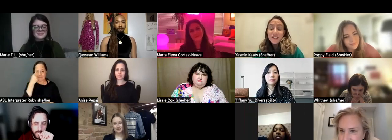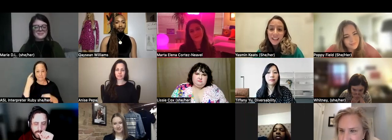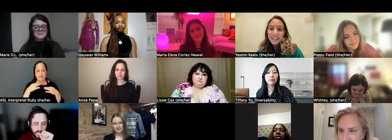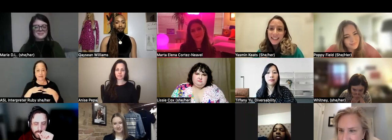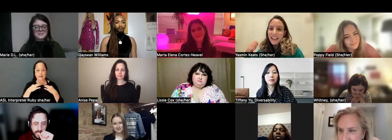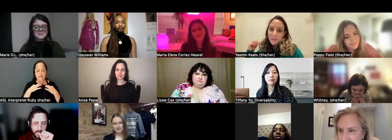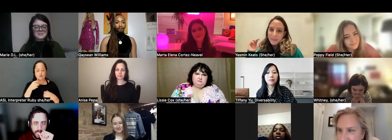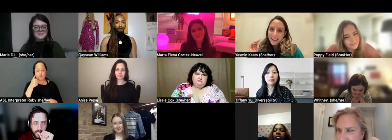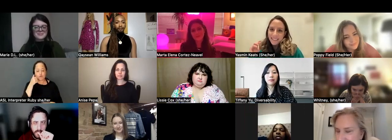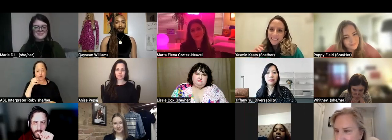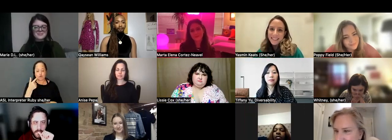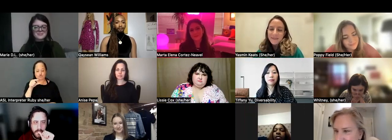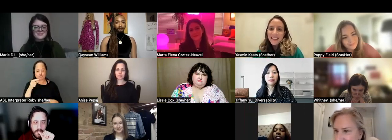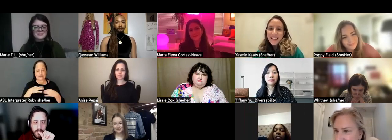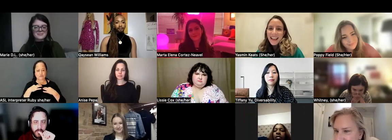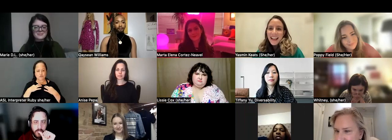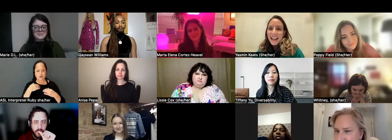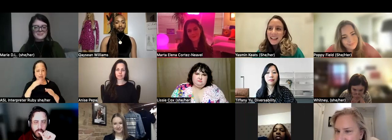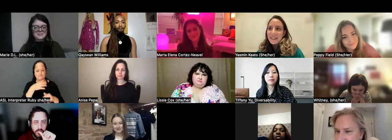green shirt, and I have a white background.